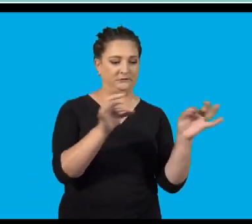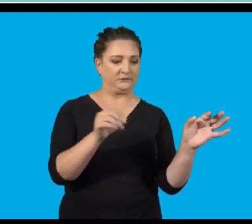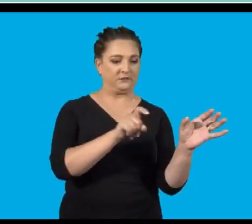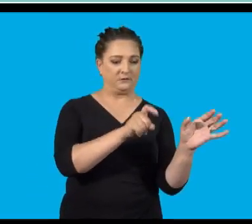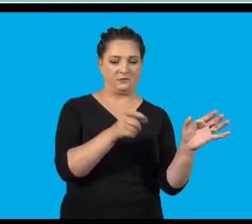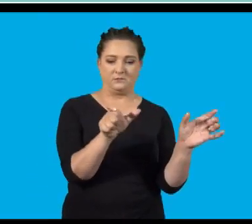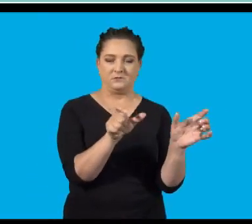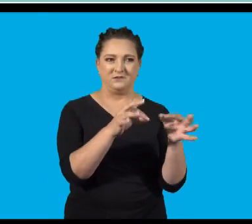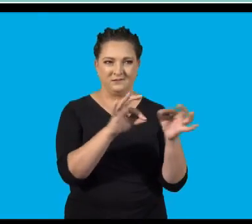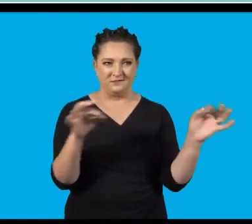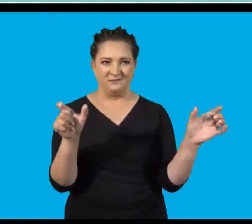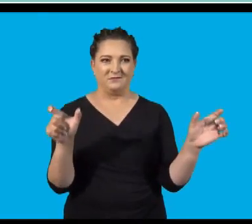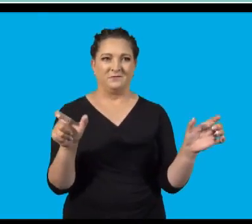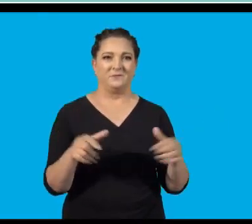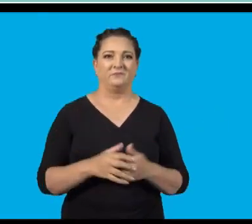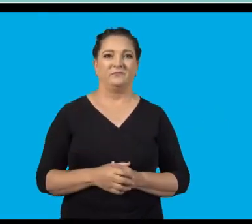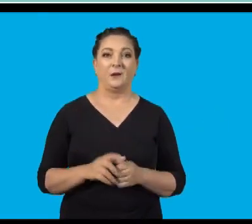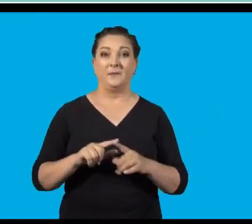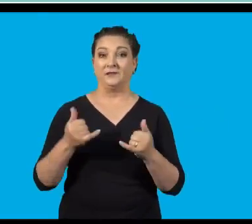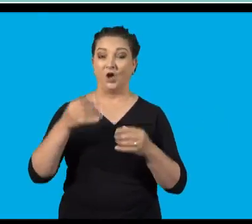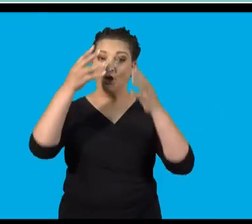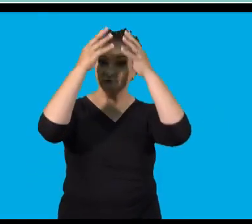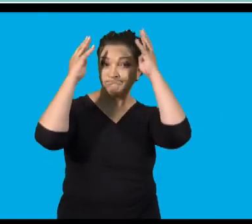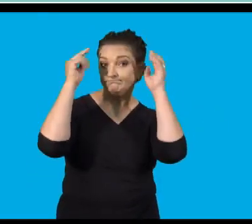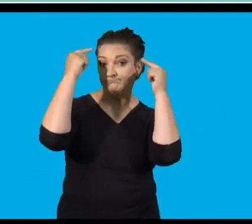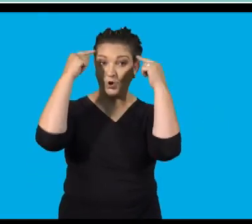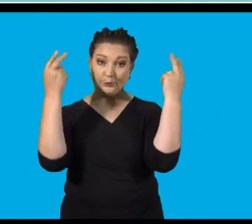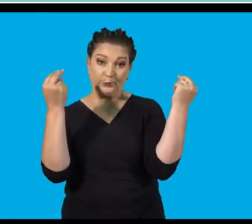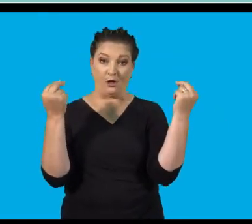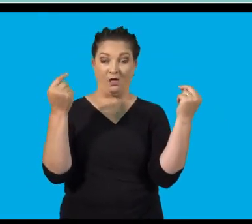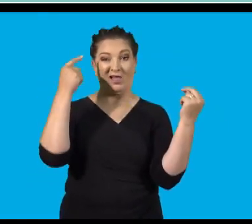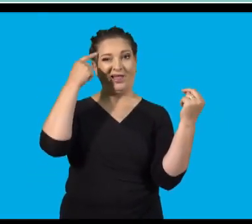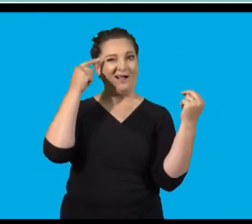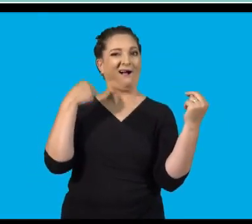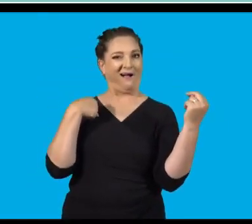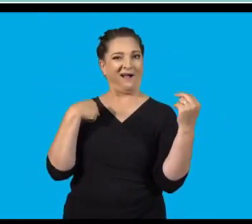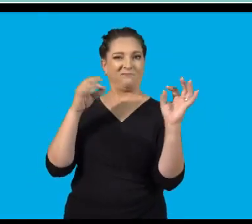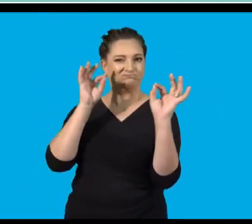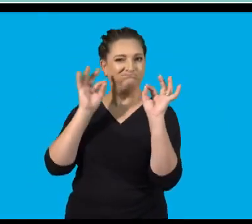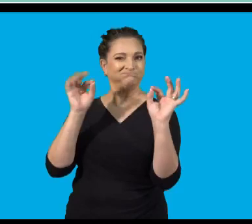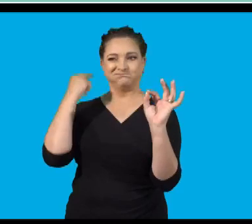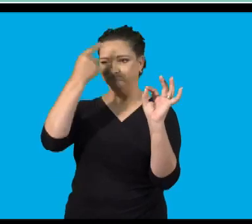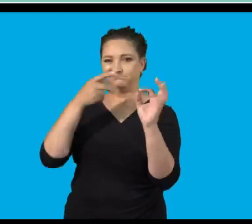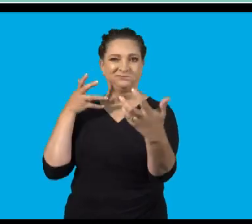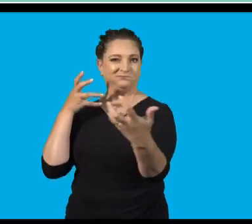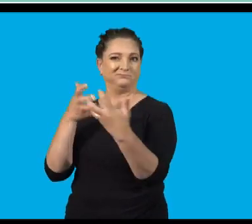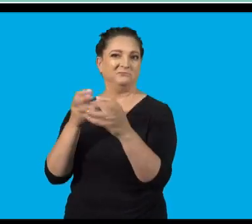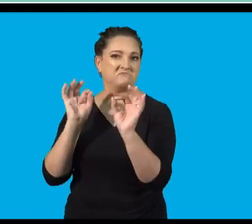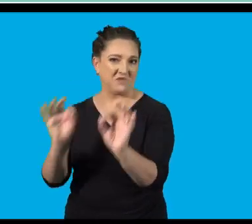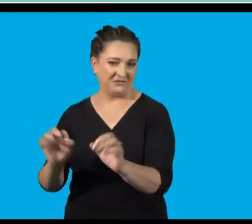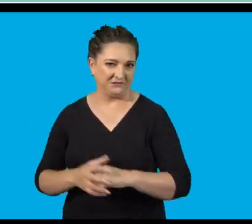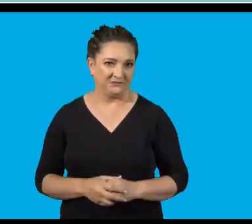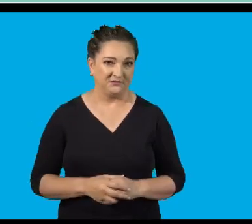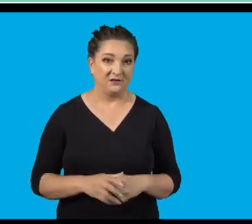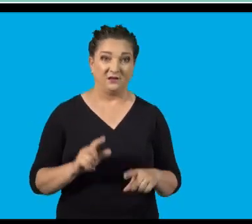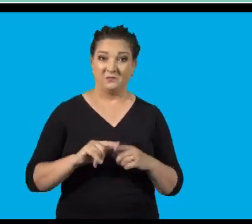separates part of a sentence. Now look at this one. His new hairstyle is, in my opinion, perfect for his face. So this